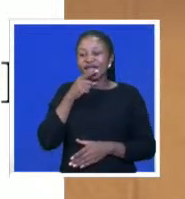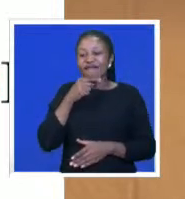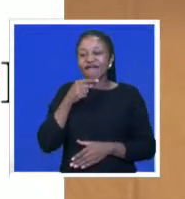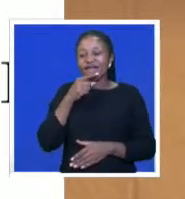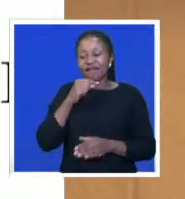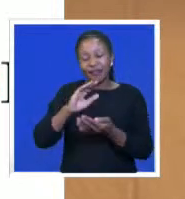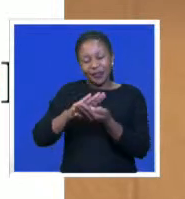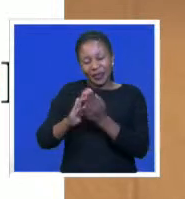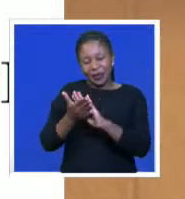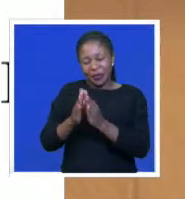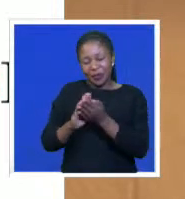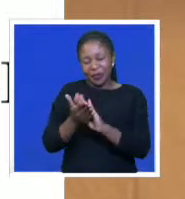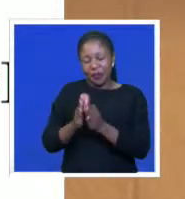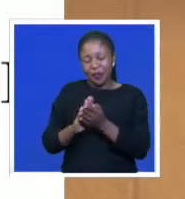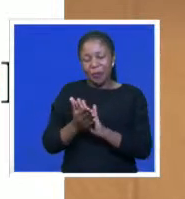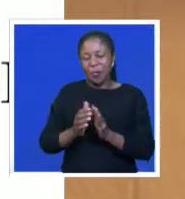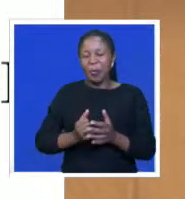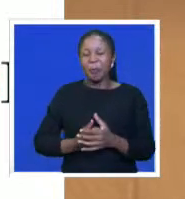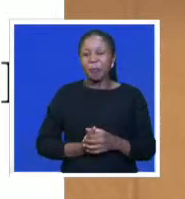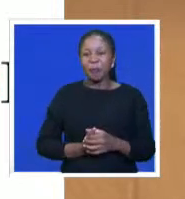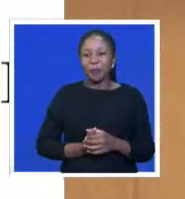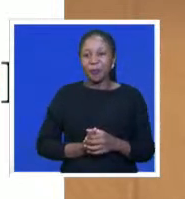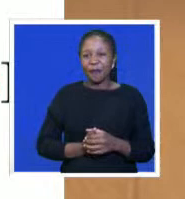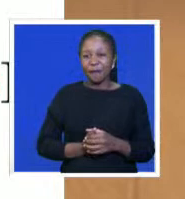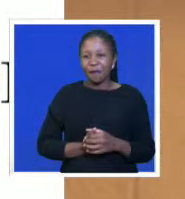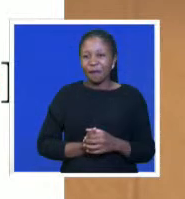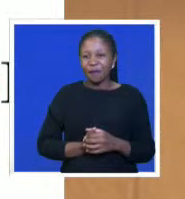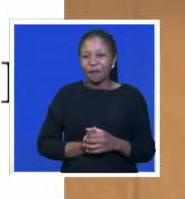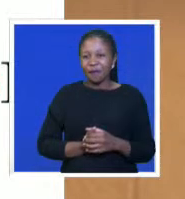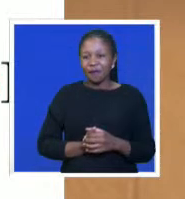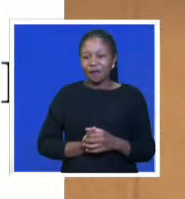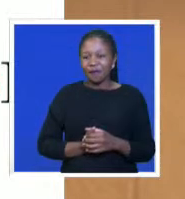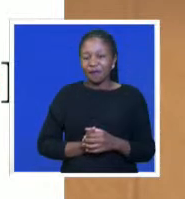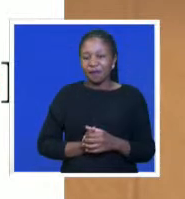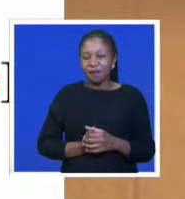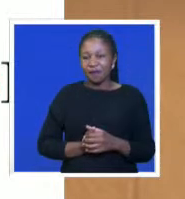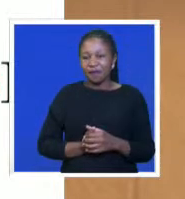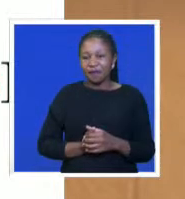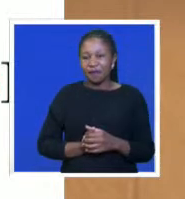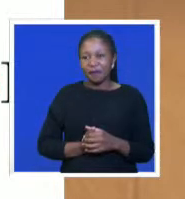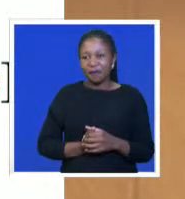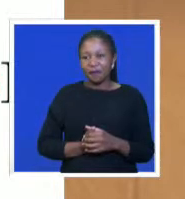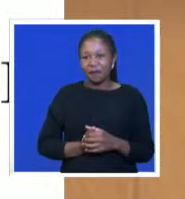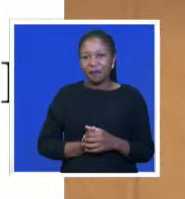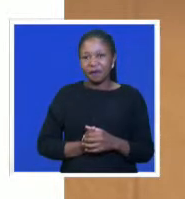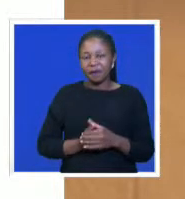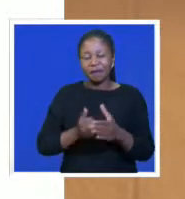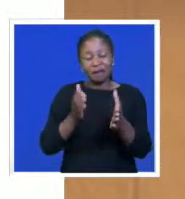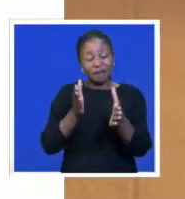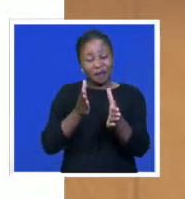creation of Eve different from that of Adam?